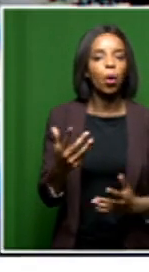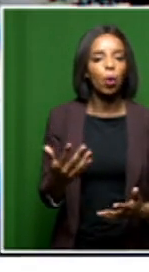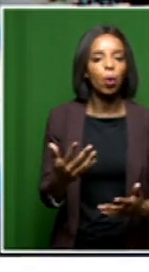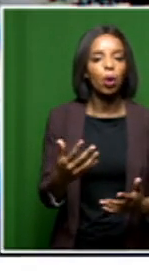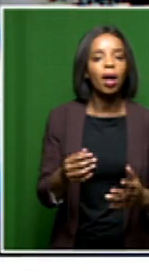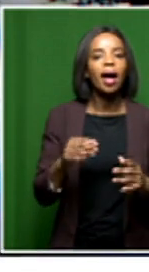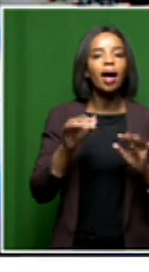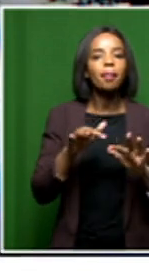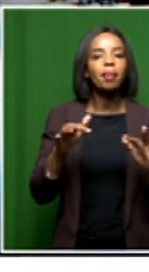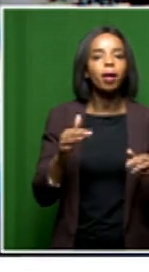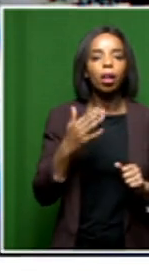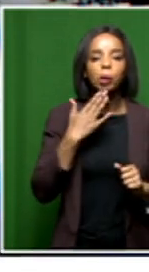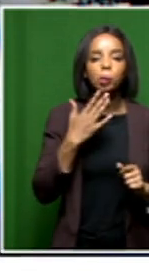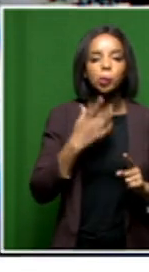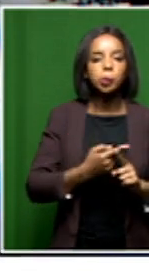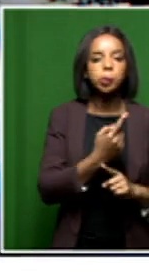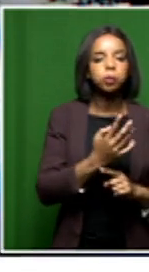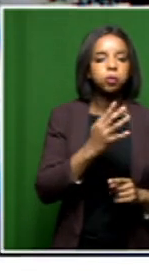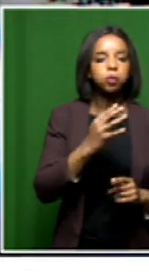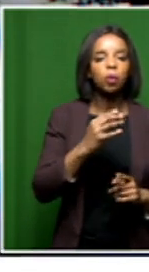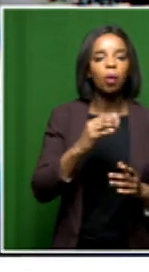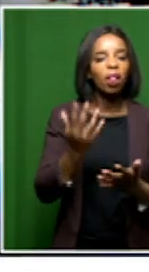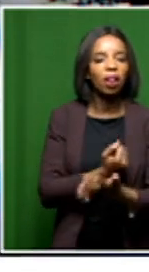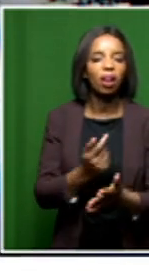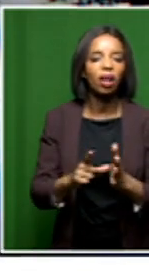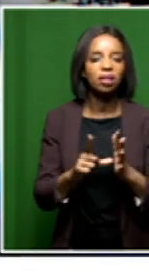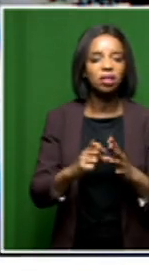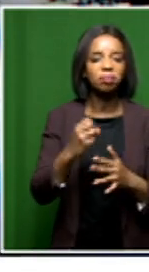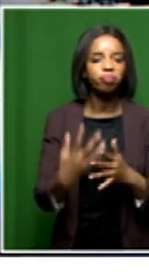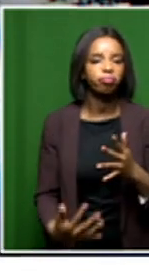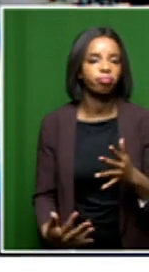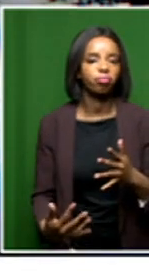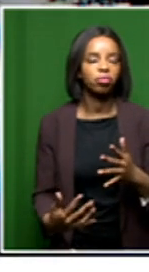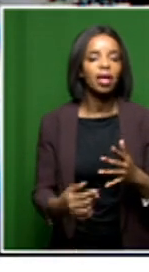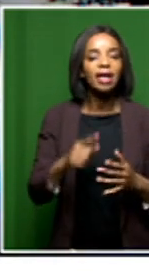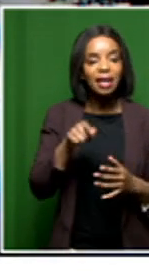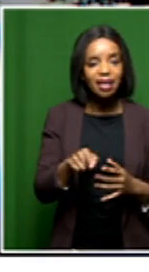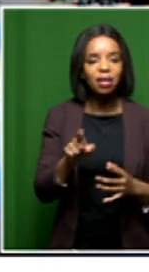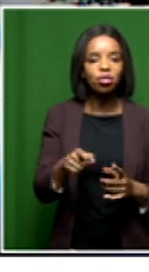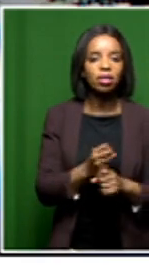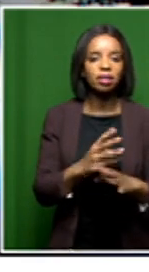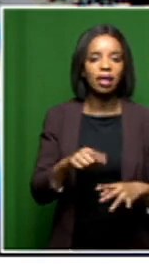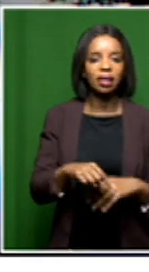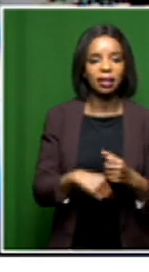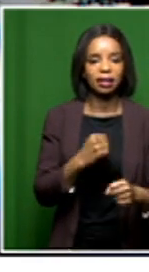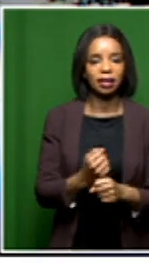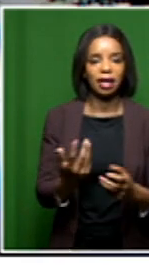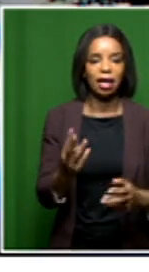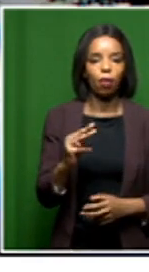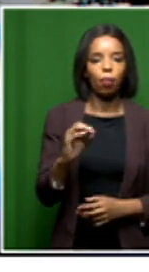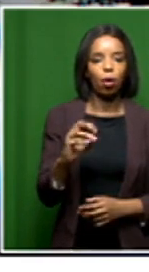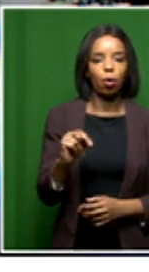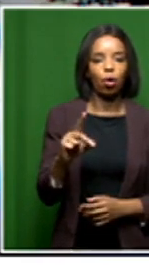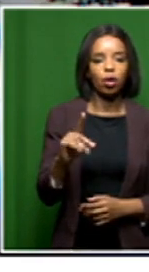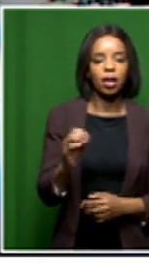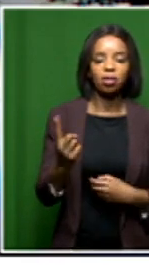Demerit System, meant to be rolled out later this year. Road Traffic Infringement Agency spokesperson Monde Mkalipi joins us